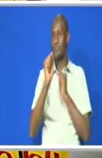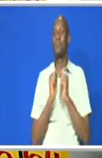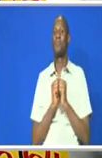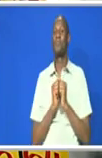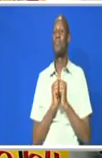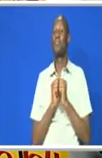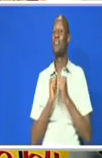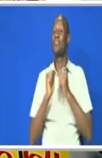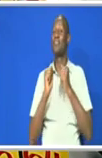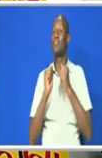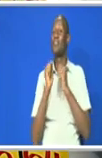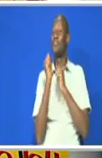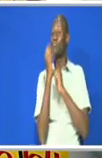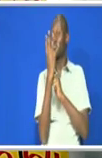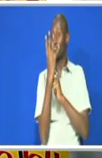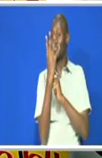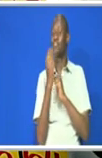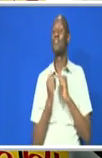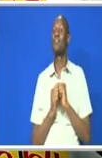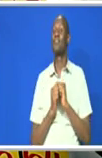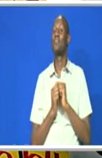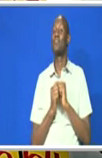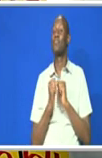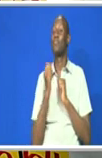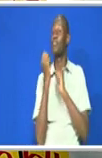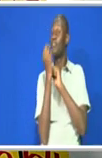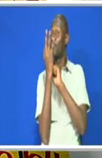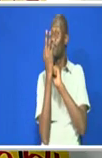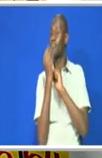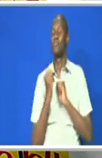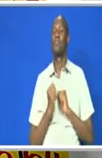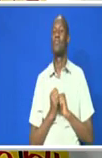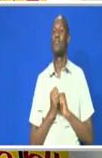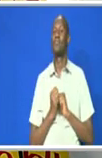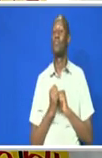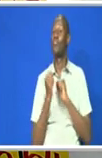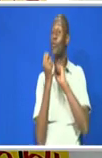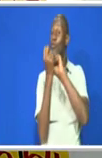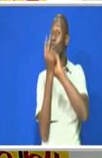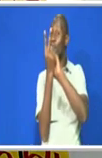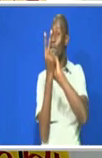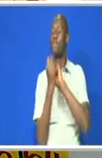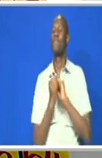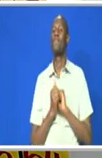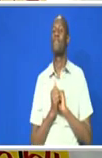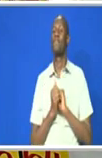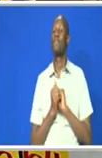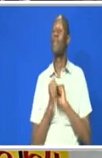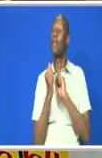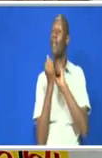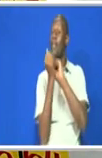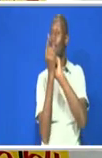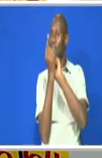15, 14, 13, 12,